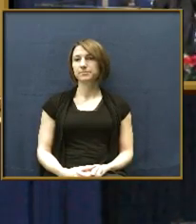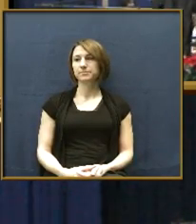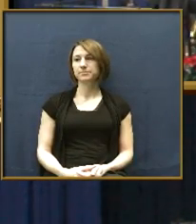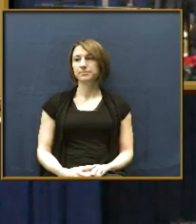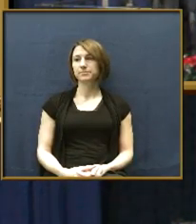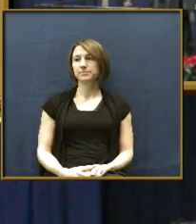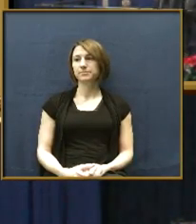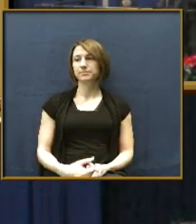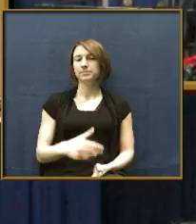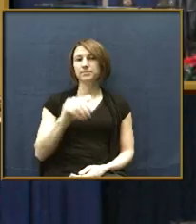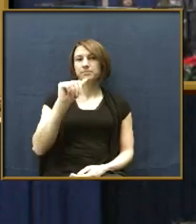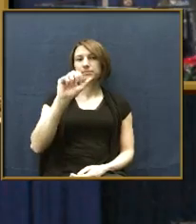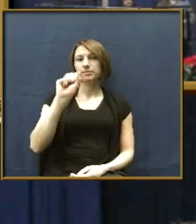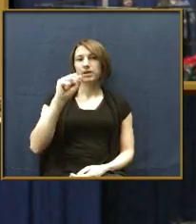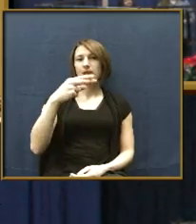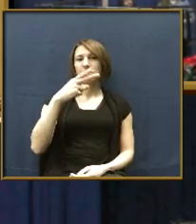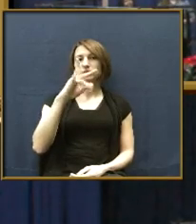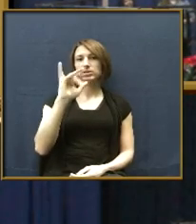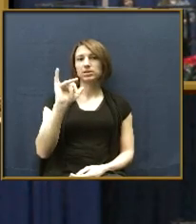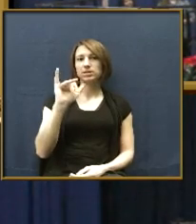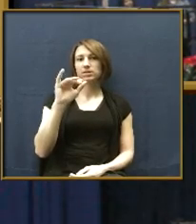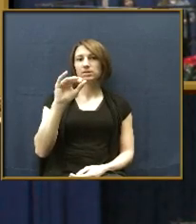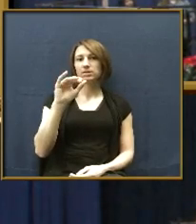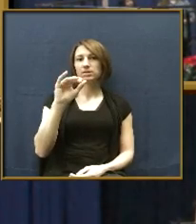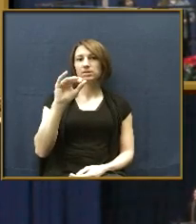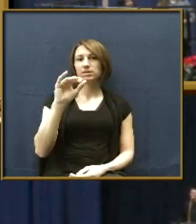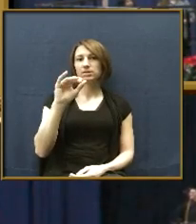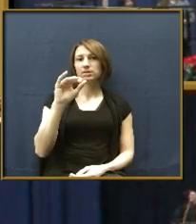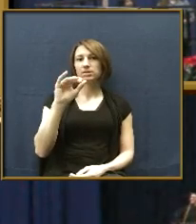Ashley Paige Phillips.